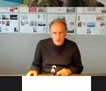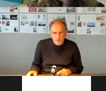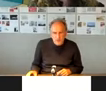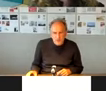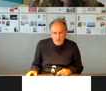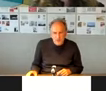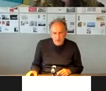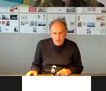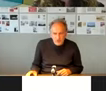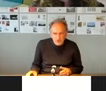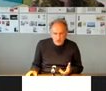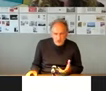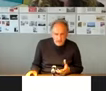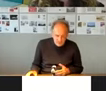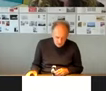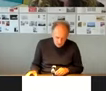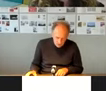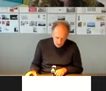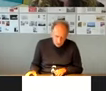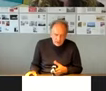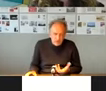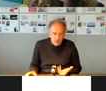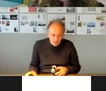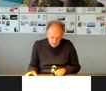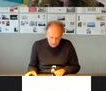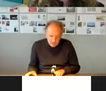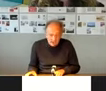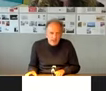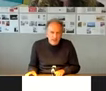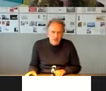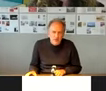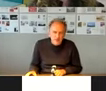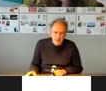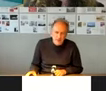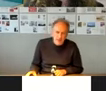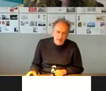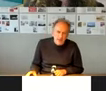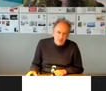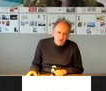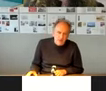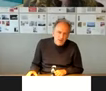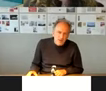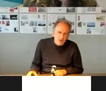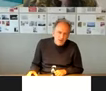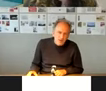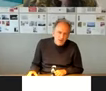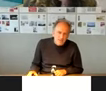stairs leading to the roof area. So we've looked at colors